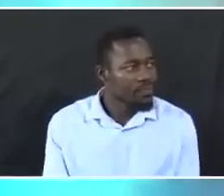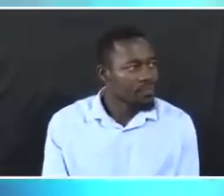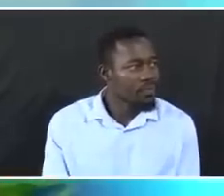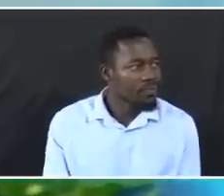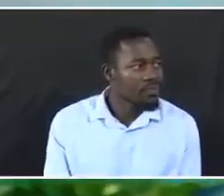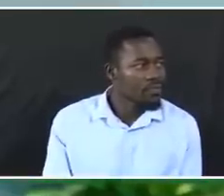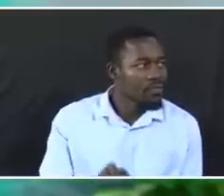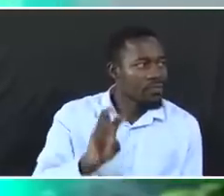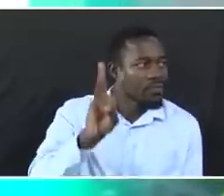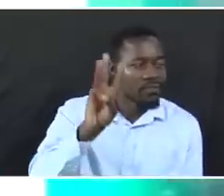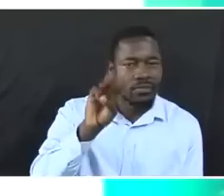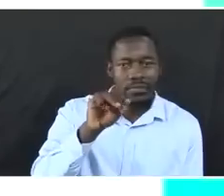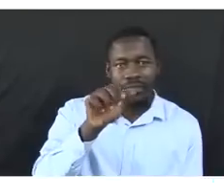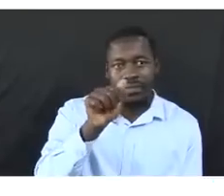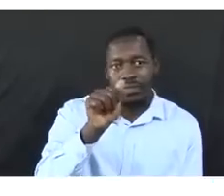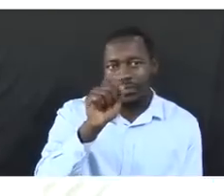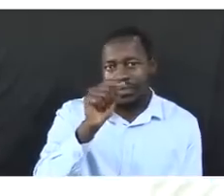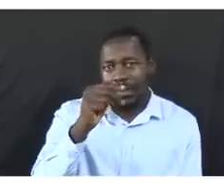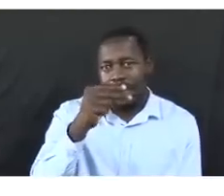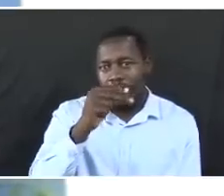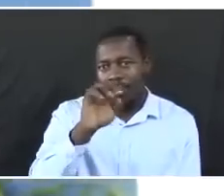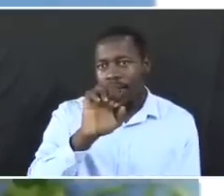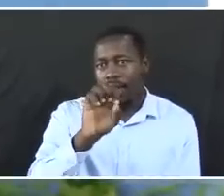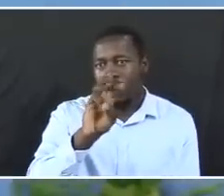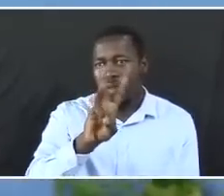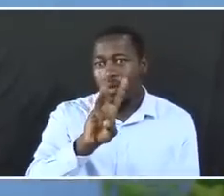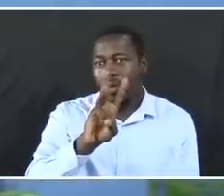Matthew 19.